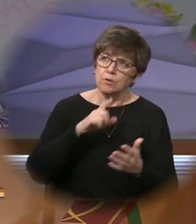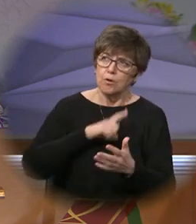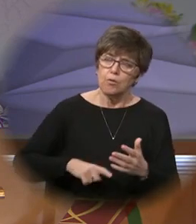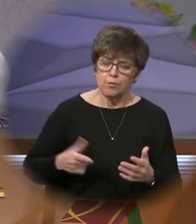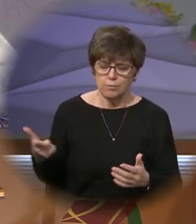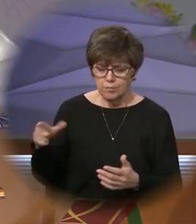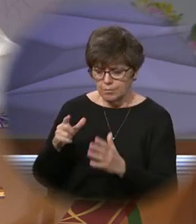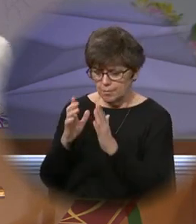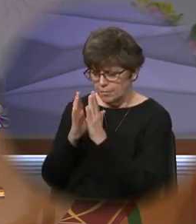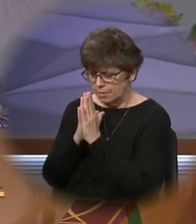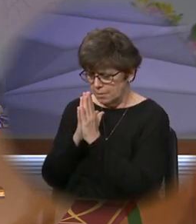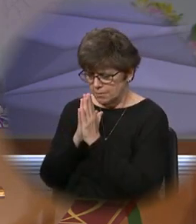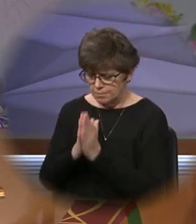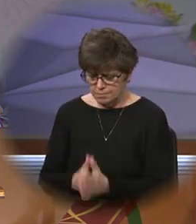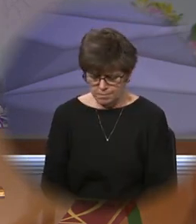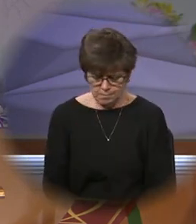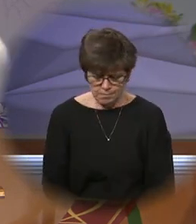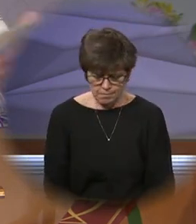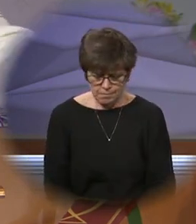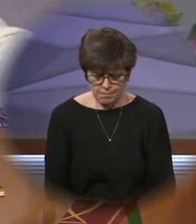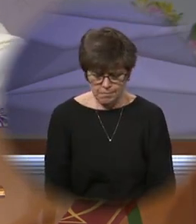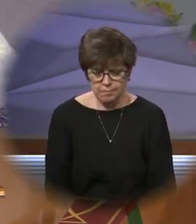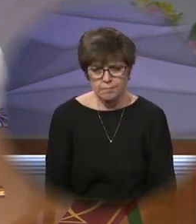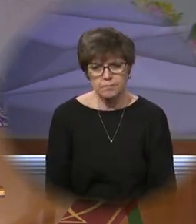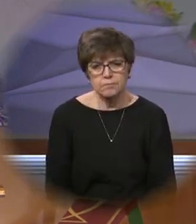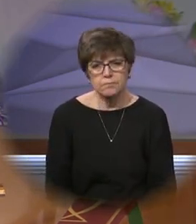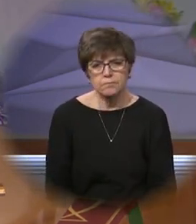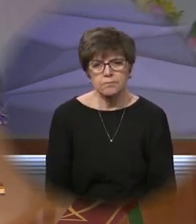Lord. Amen.